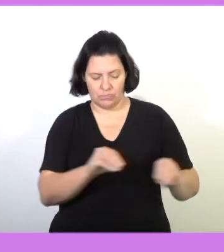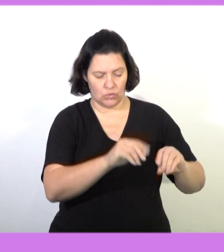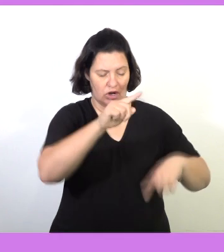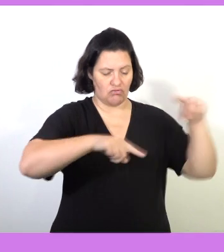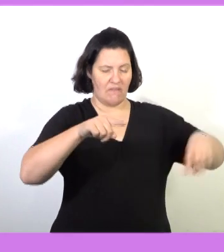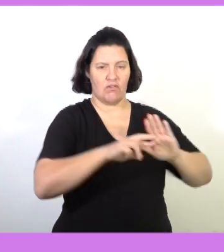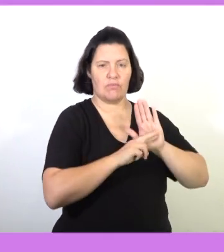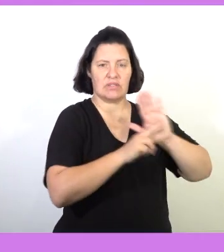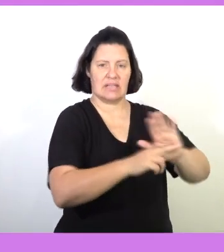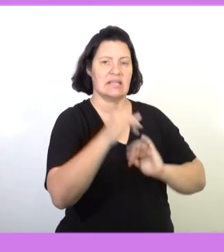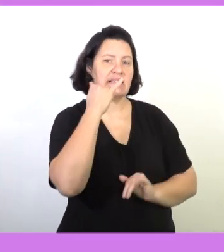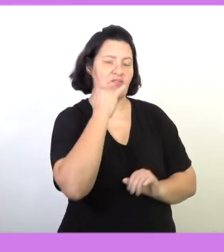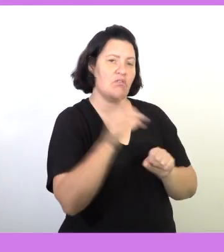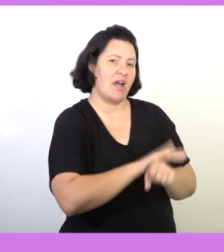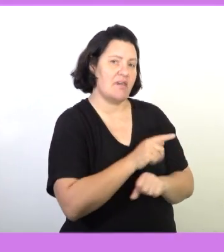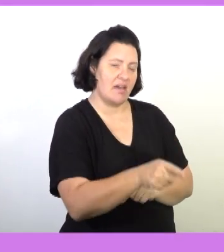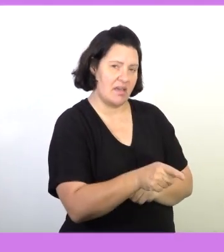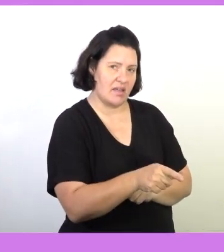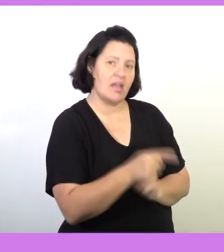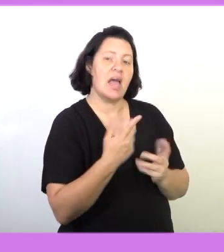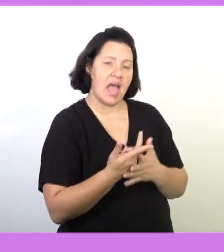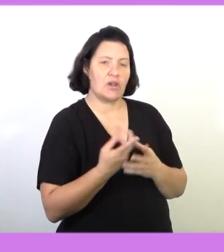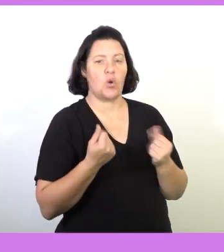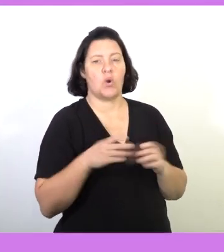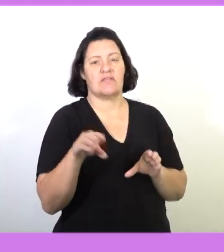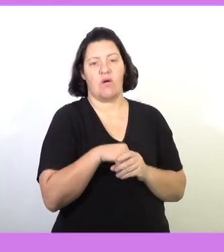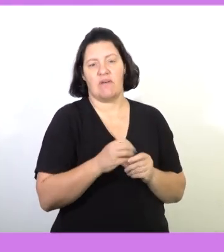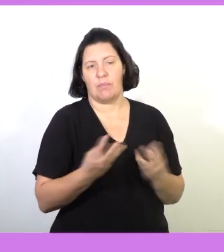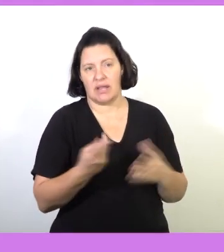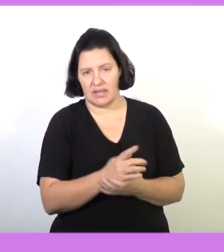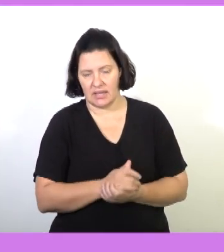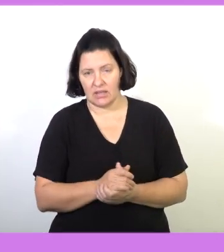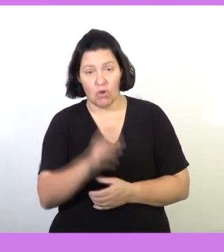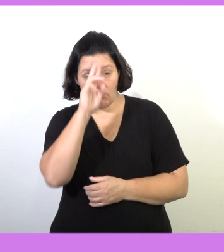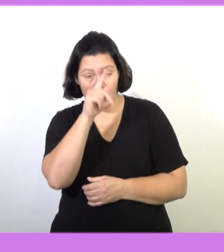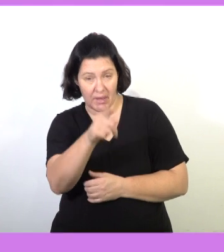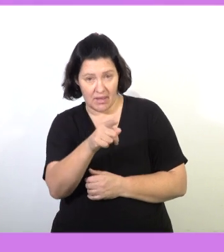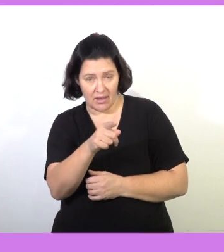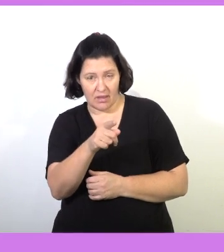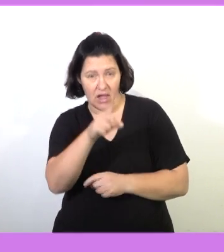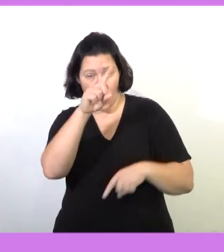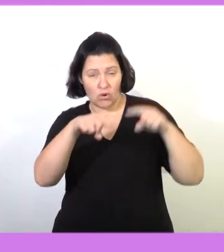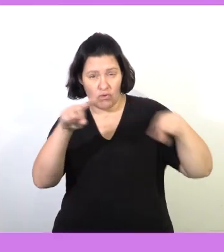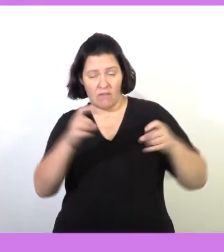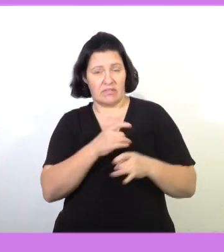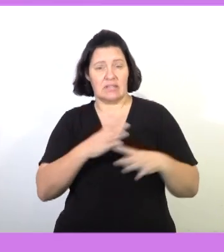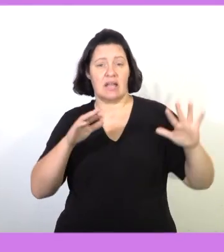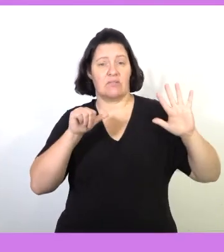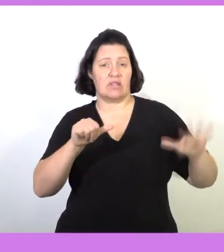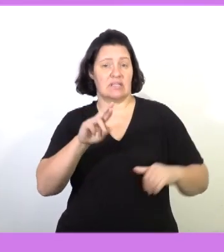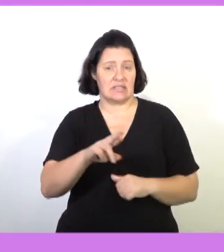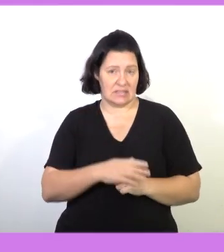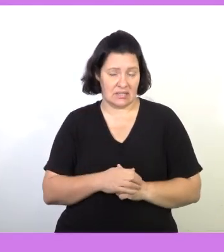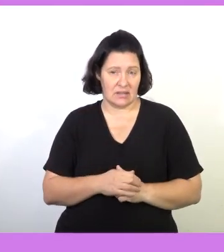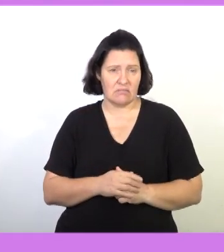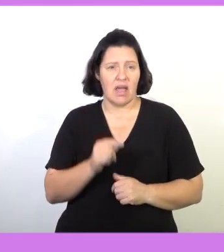the graph that represents the number of cell phone covers made and the cost involved. So remember, our graph will start at